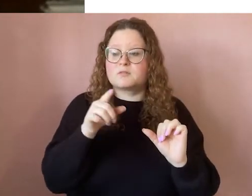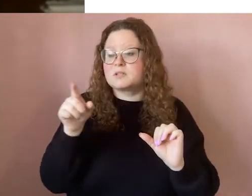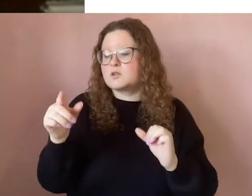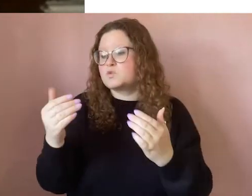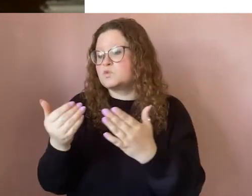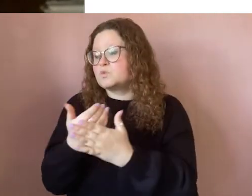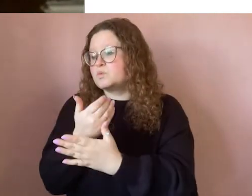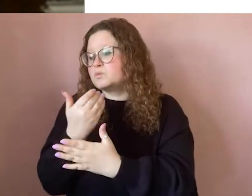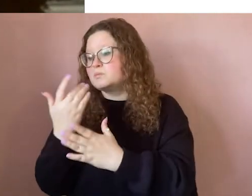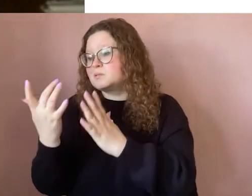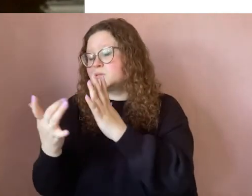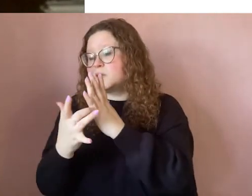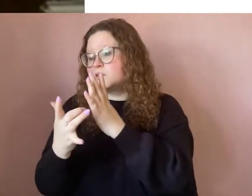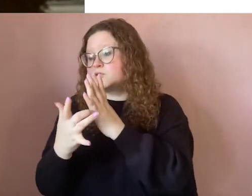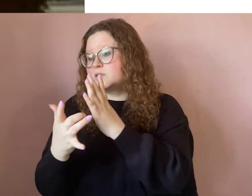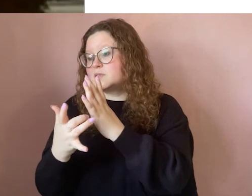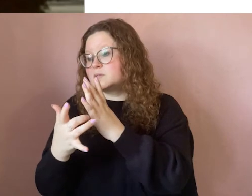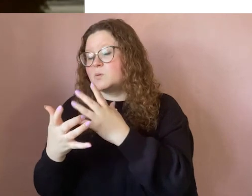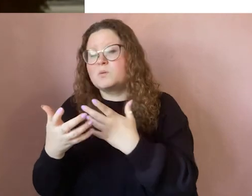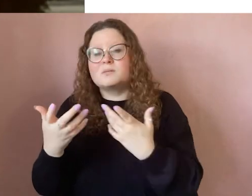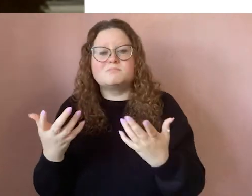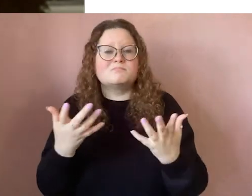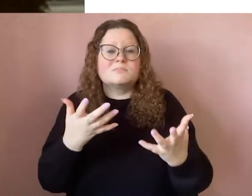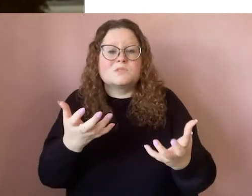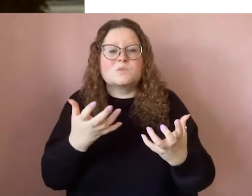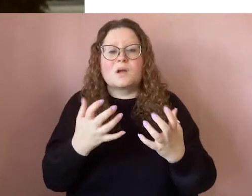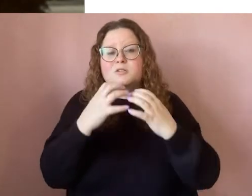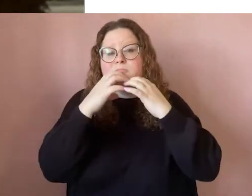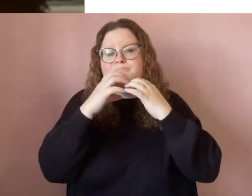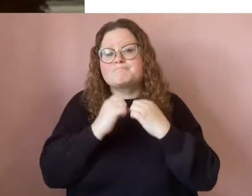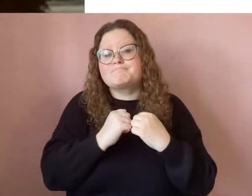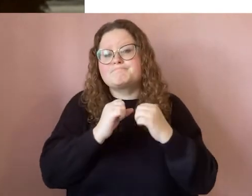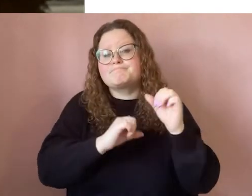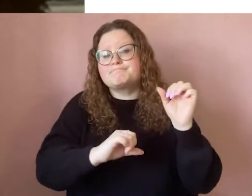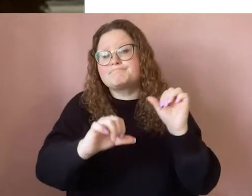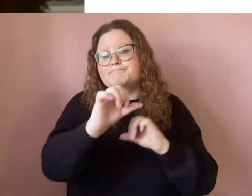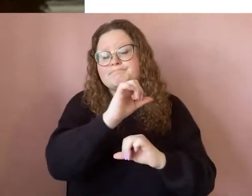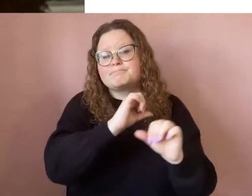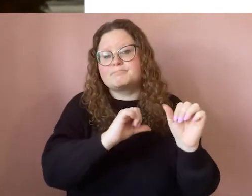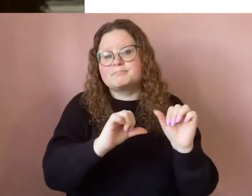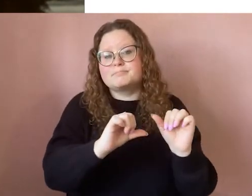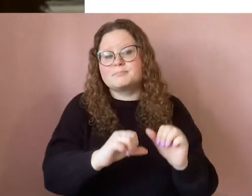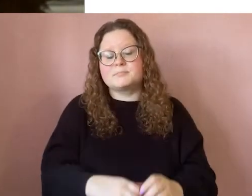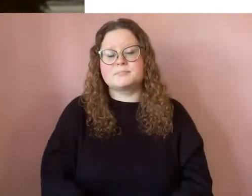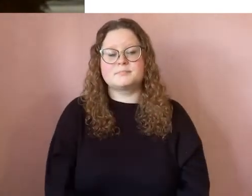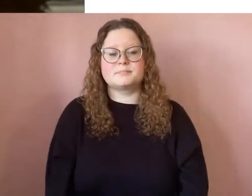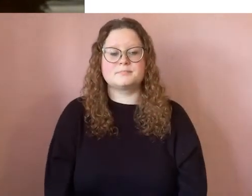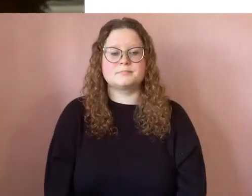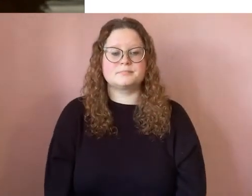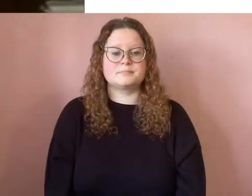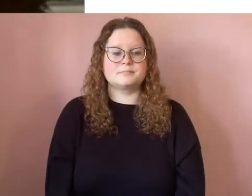recedes and some degree of normalcy comes within sight once again.